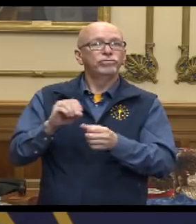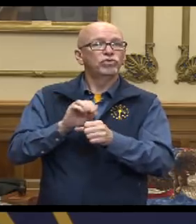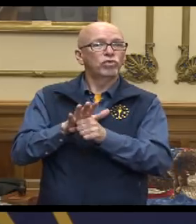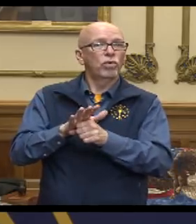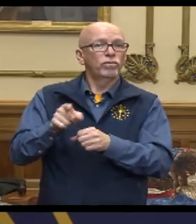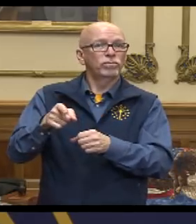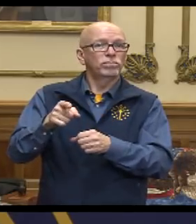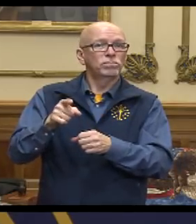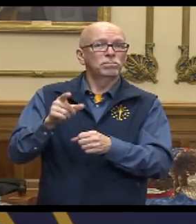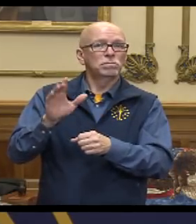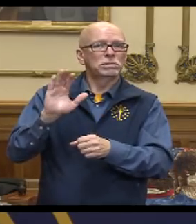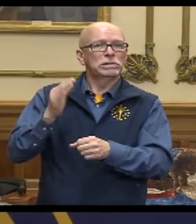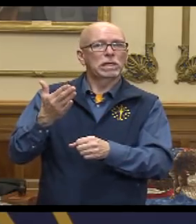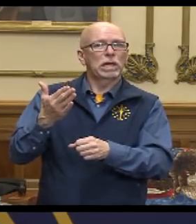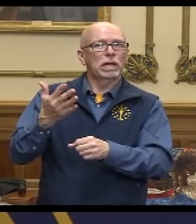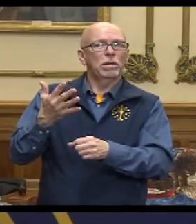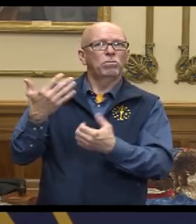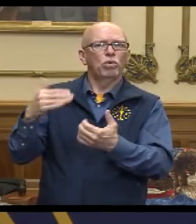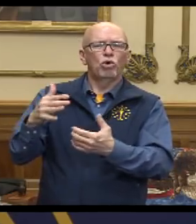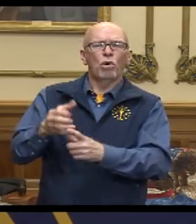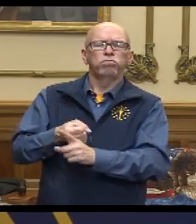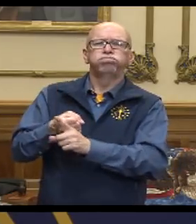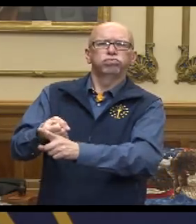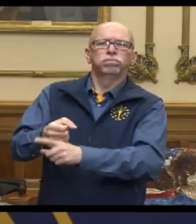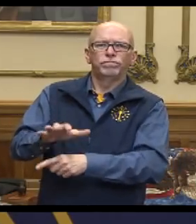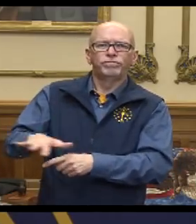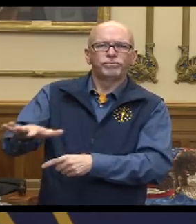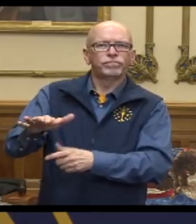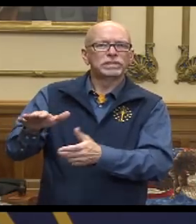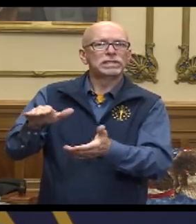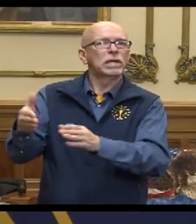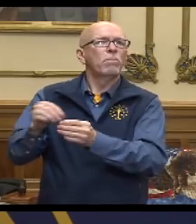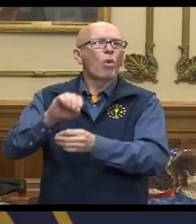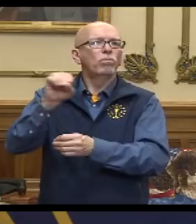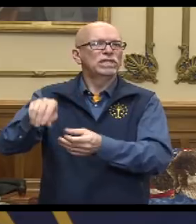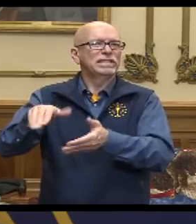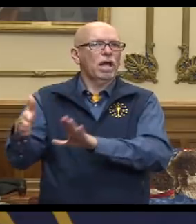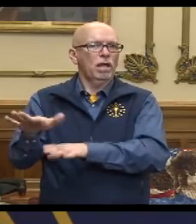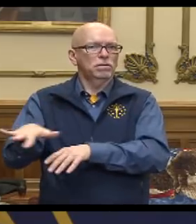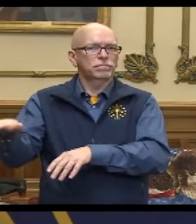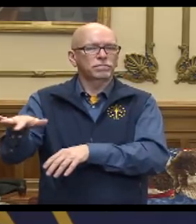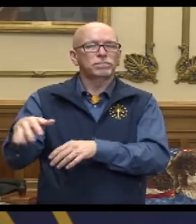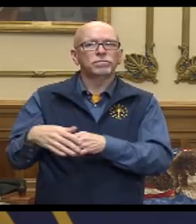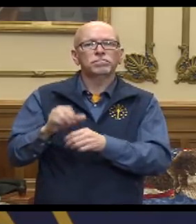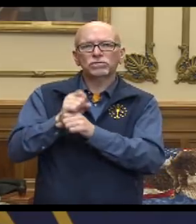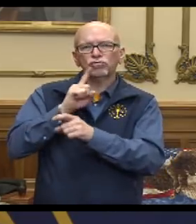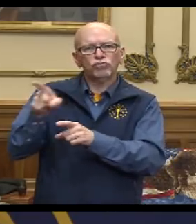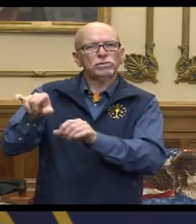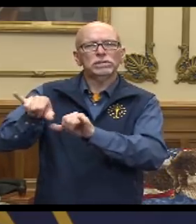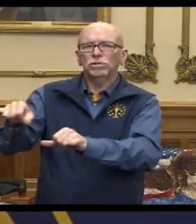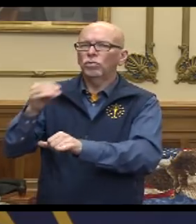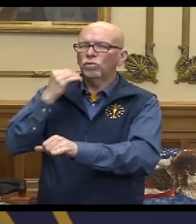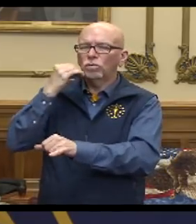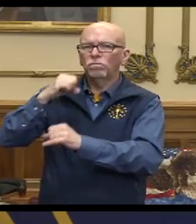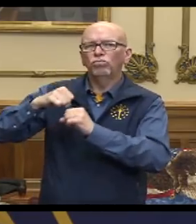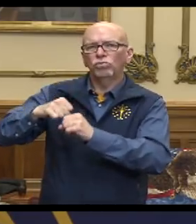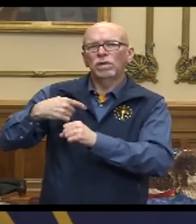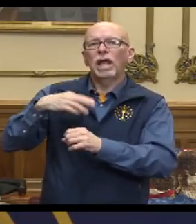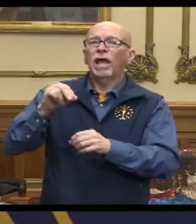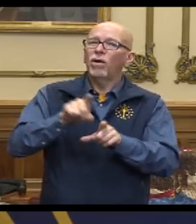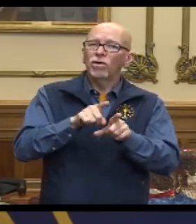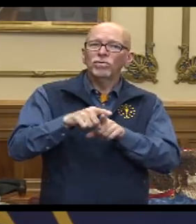coronavirus, COVID-19, is disproportionately taking their lives. We have to make sure that they remain hunkered down. And we have to protect